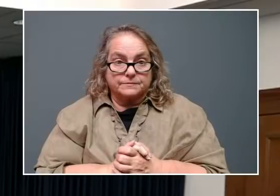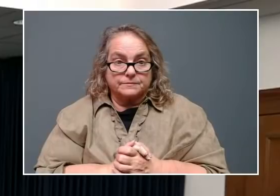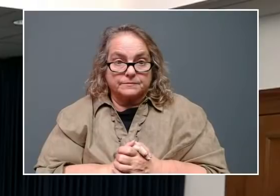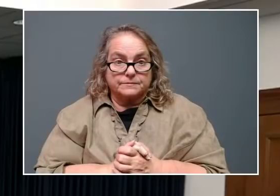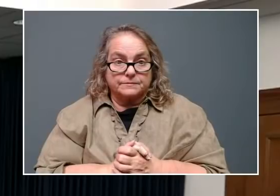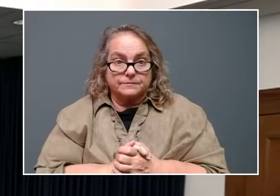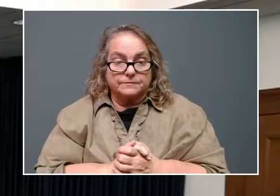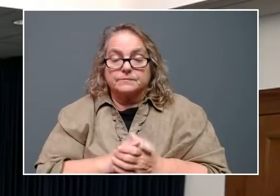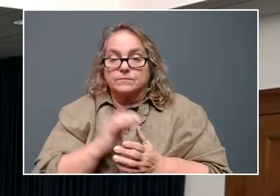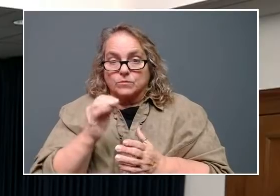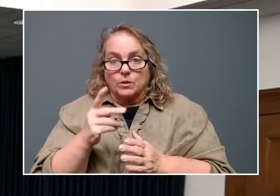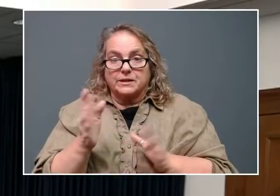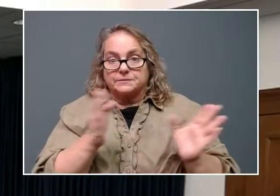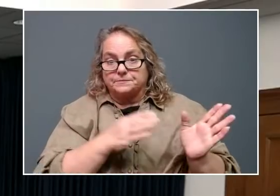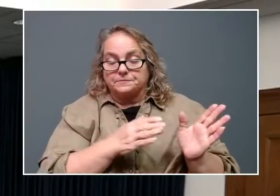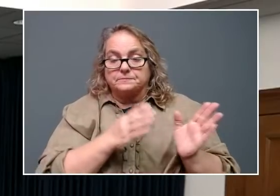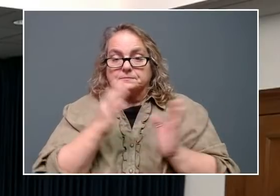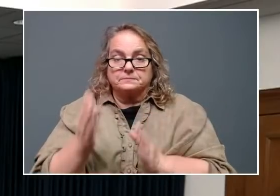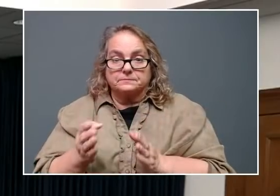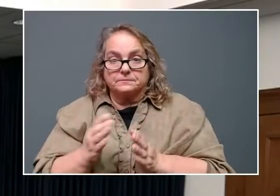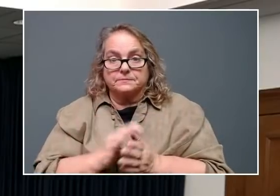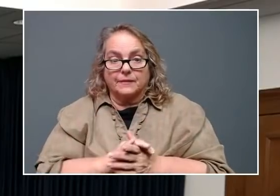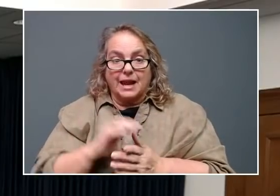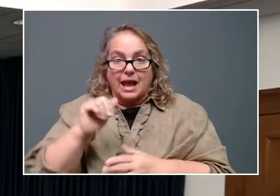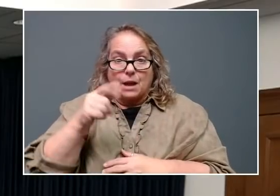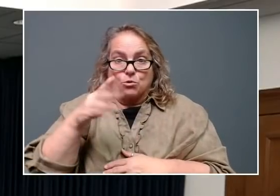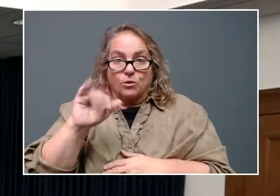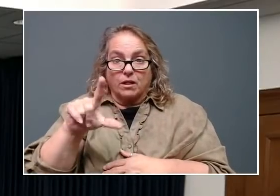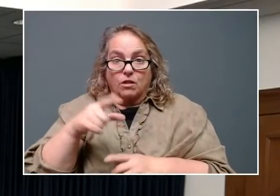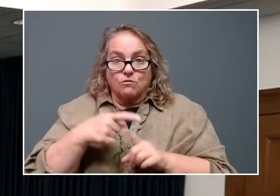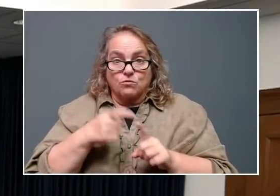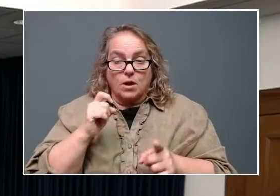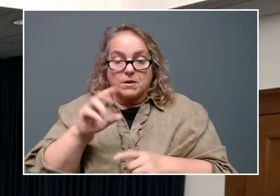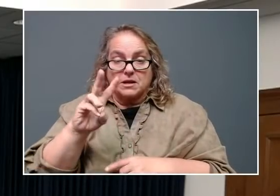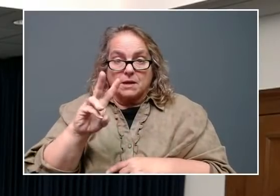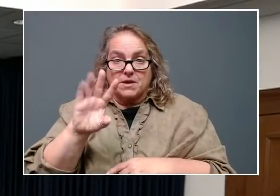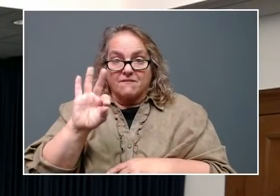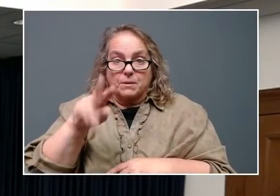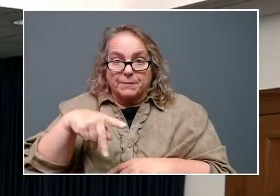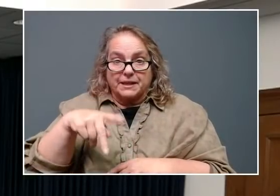Okay, we'll come back. April Rickert from WFPL.